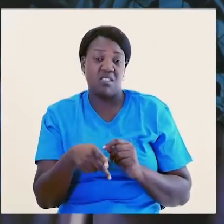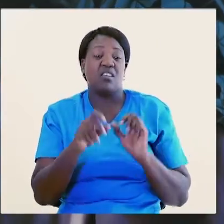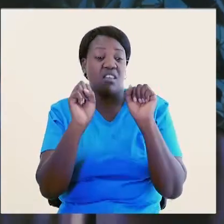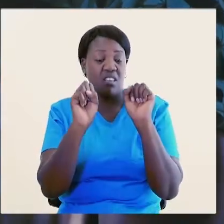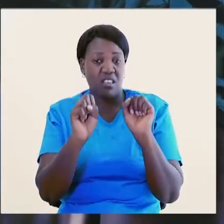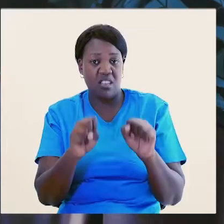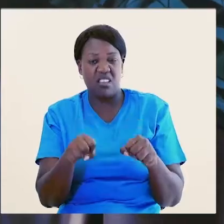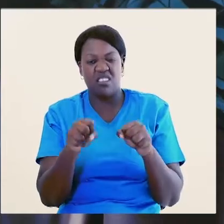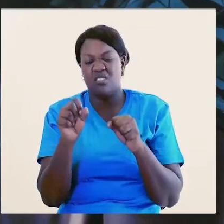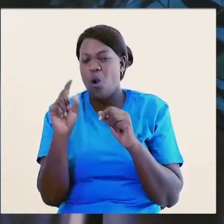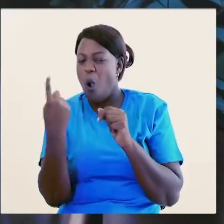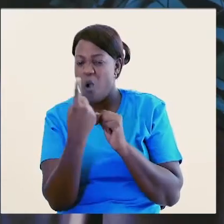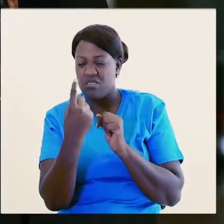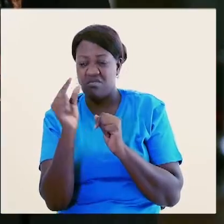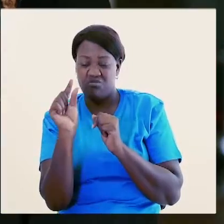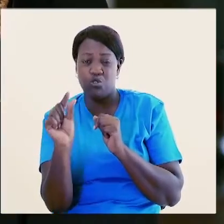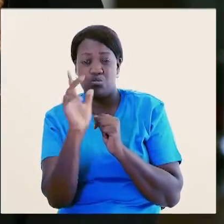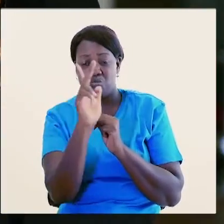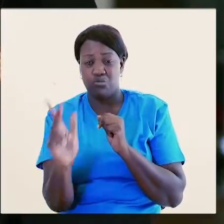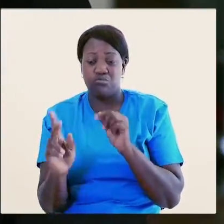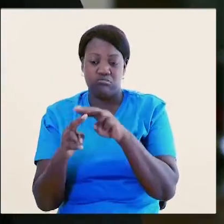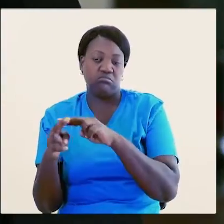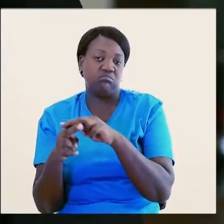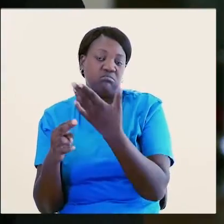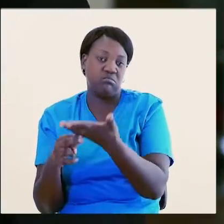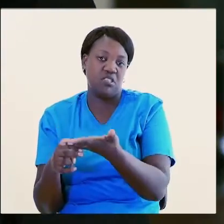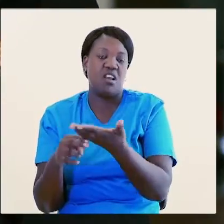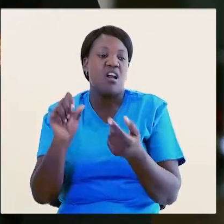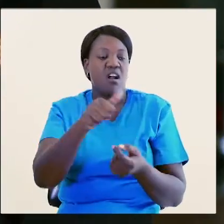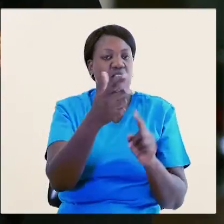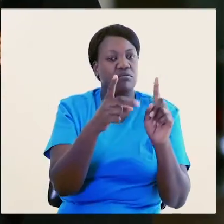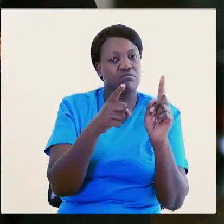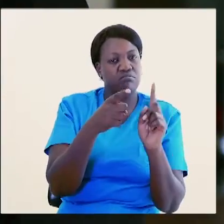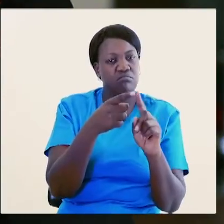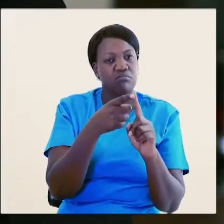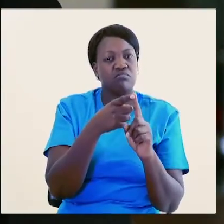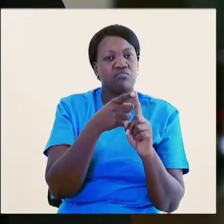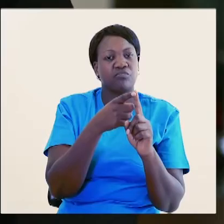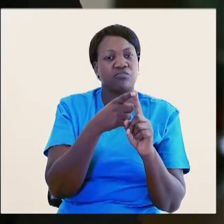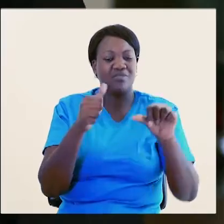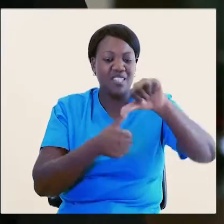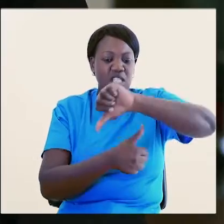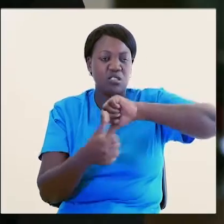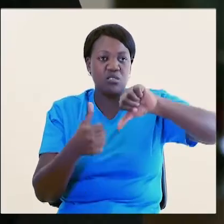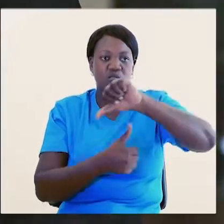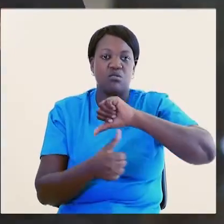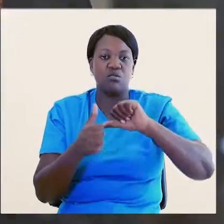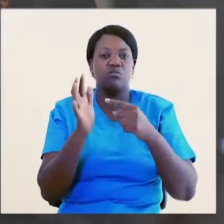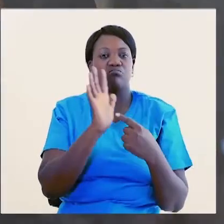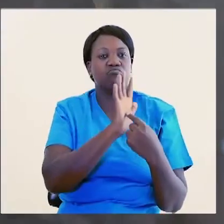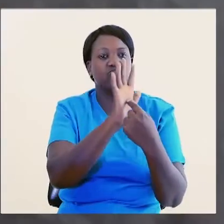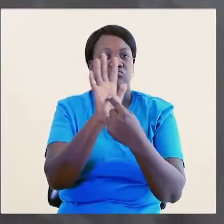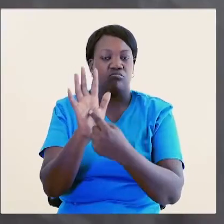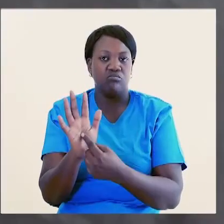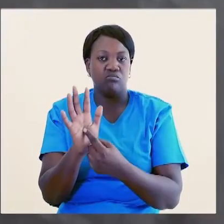used by a small number of people. Yeah. You see, another indicator is social indicators, which